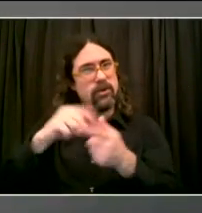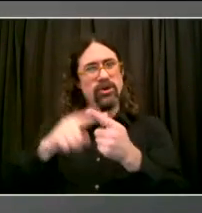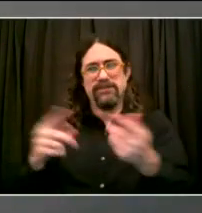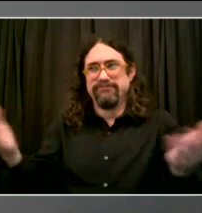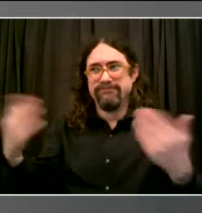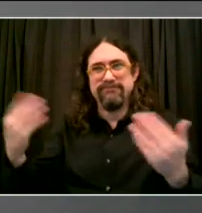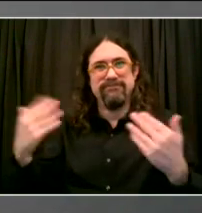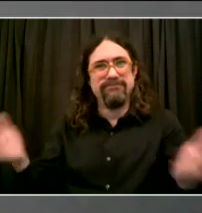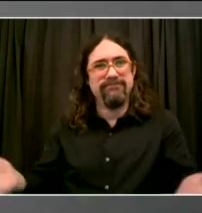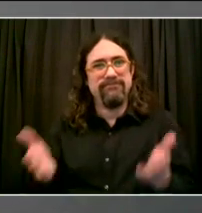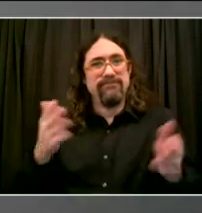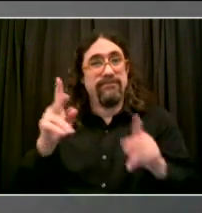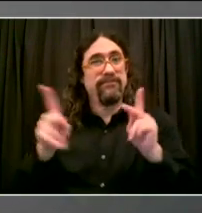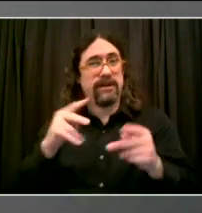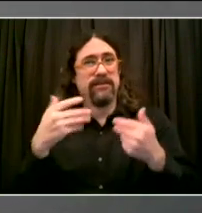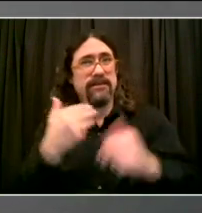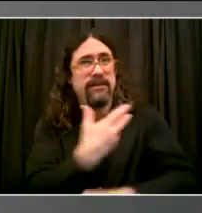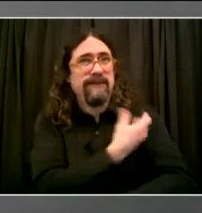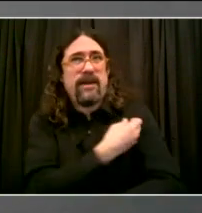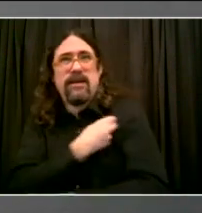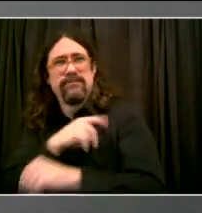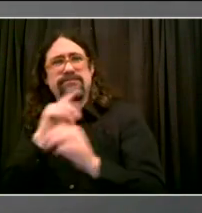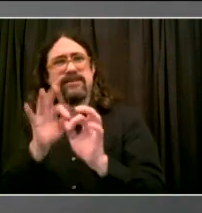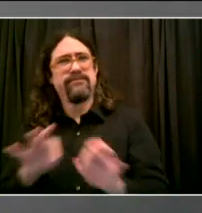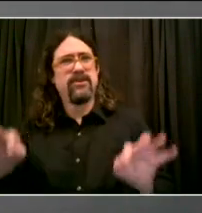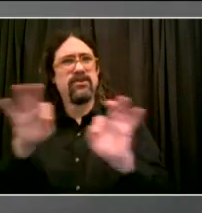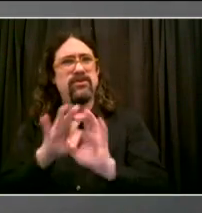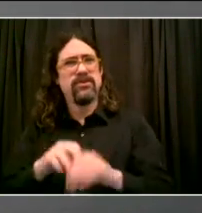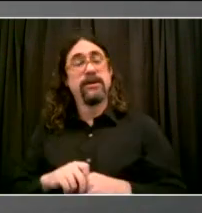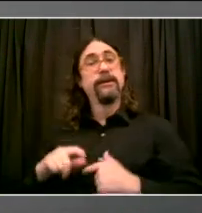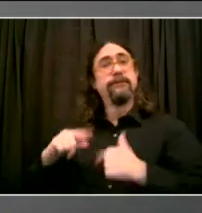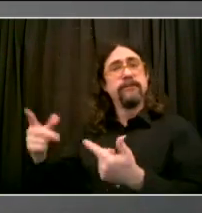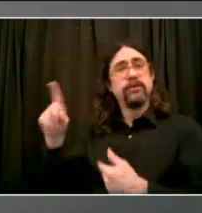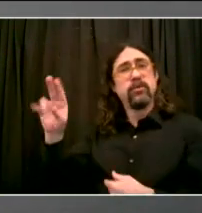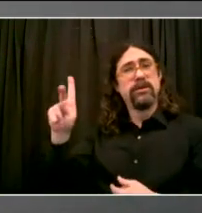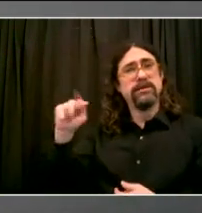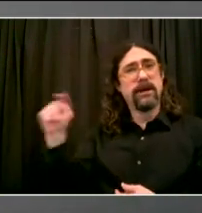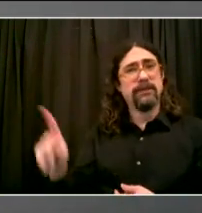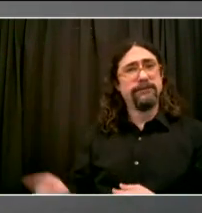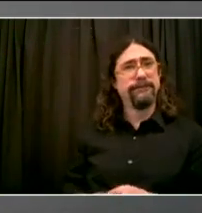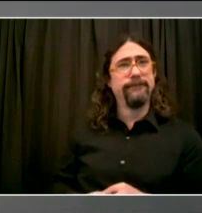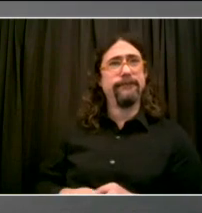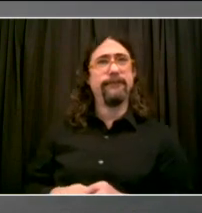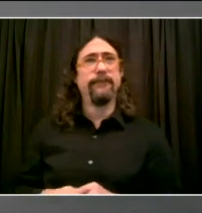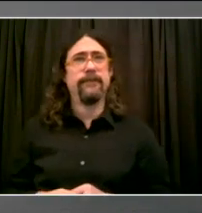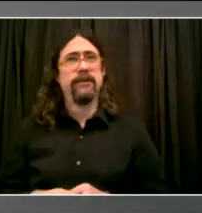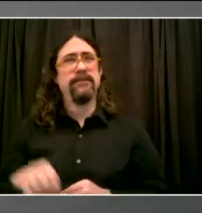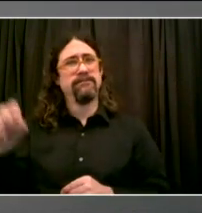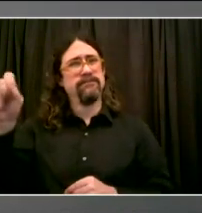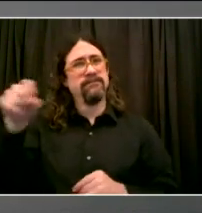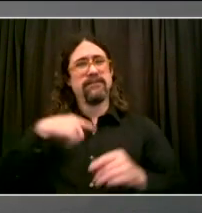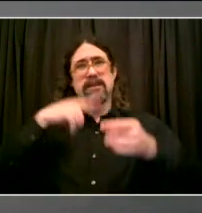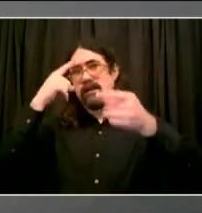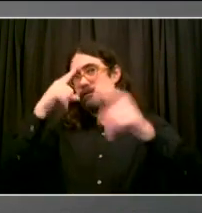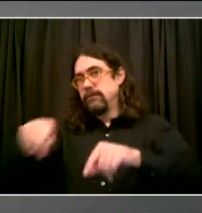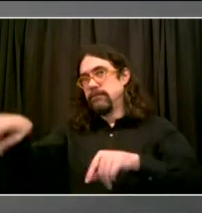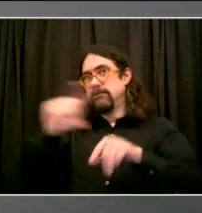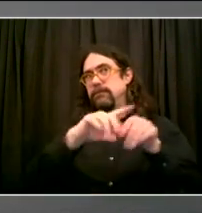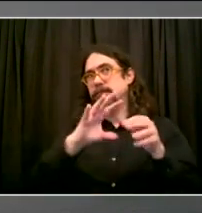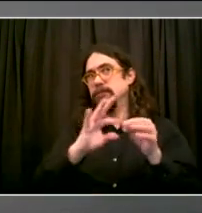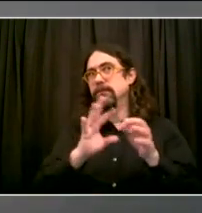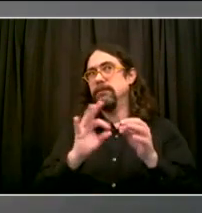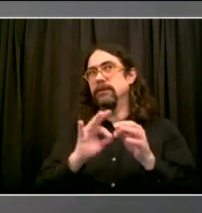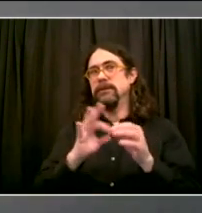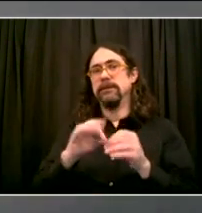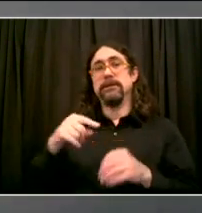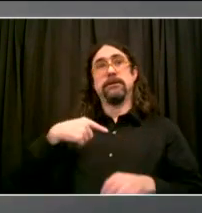said, because Health and Hospitals very proudly has taken care of New York City's immigrant populations, the Black and